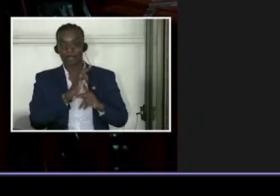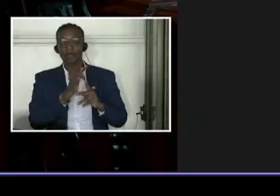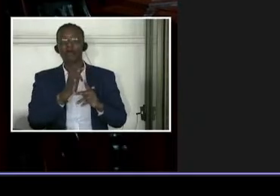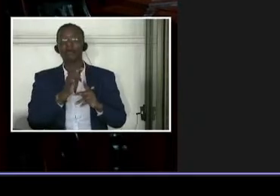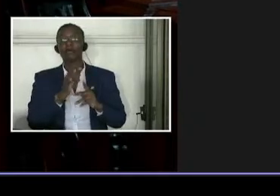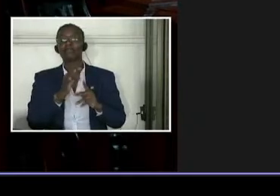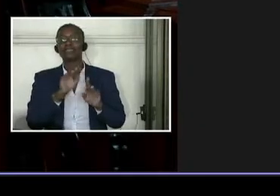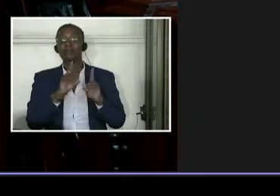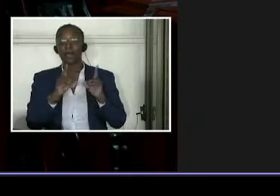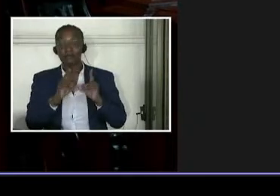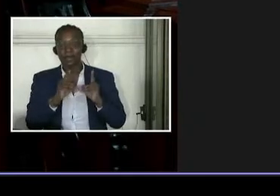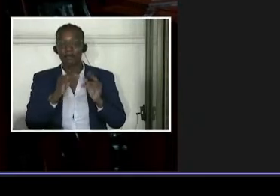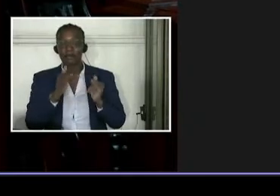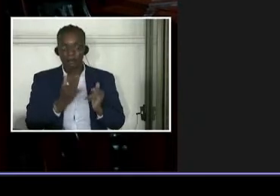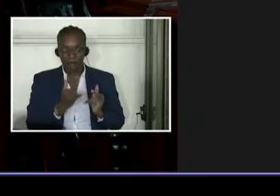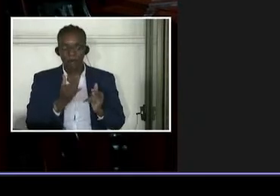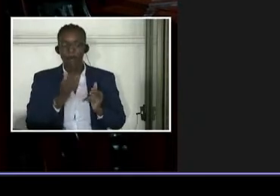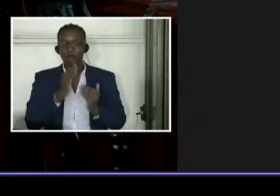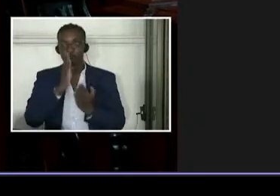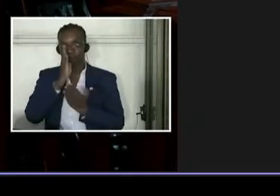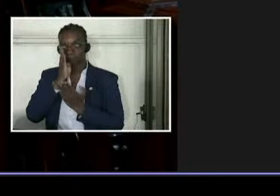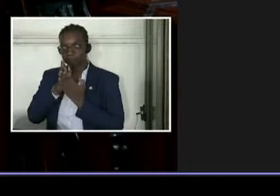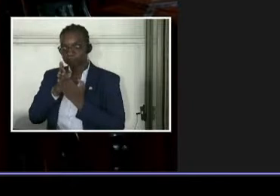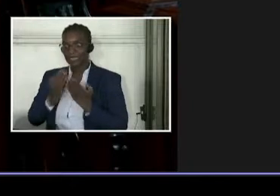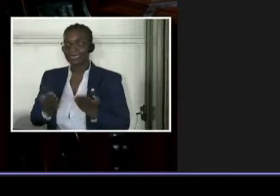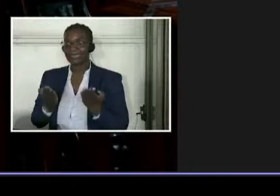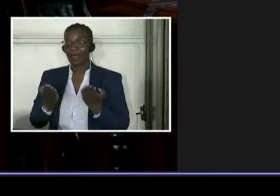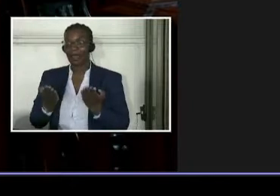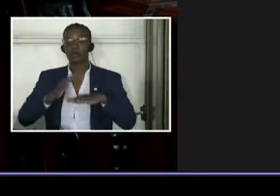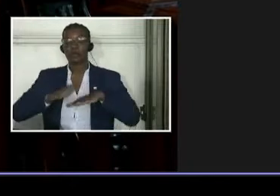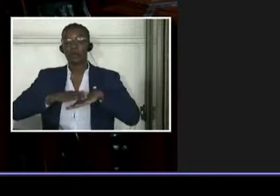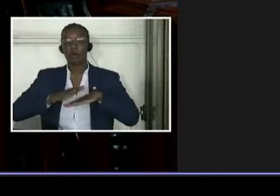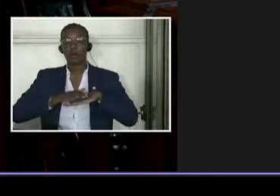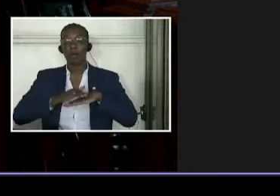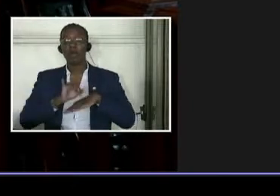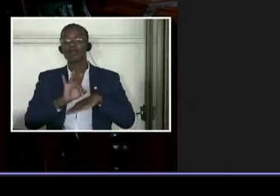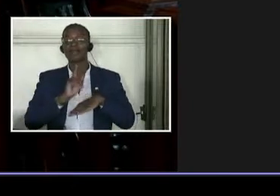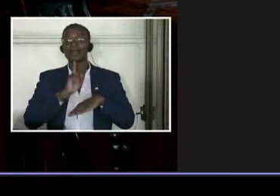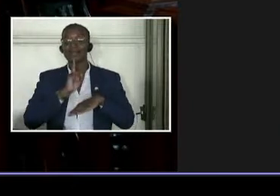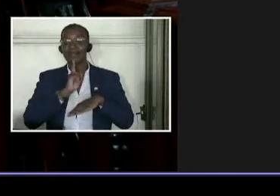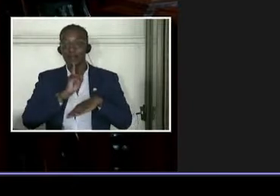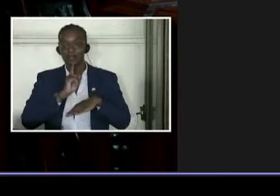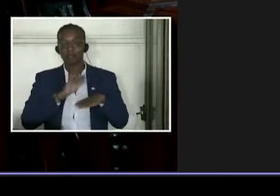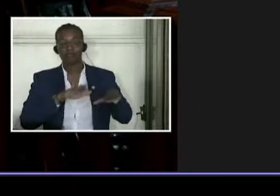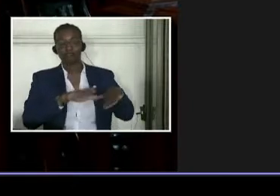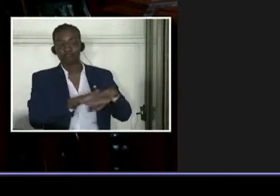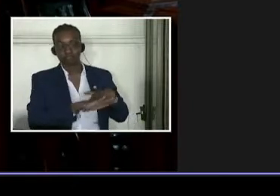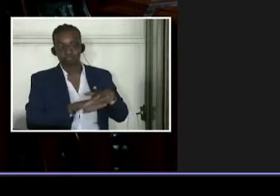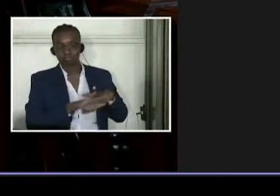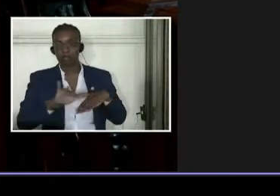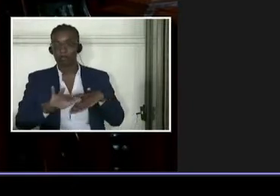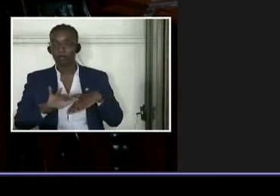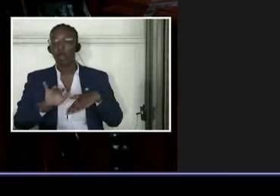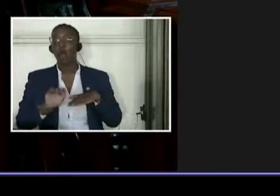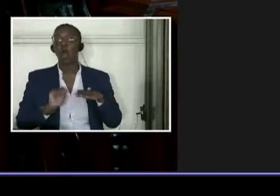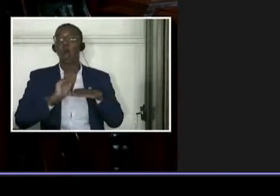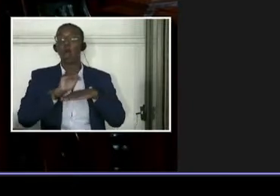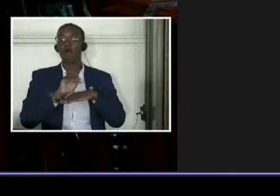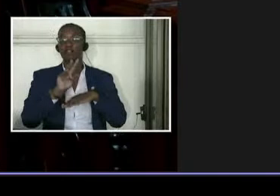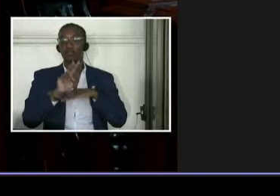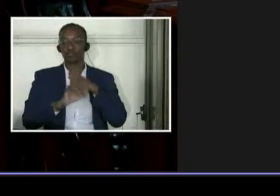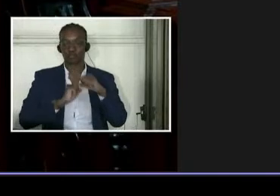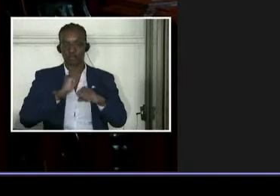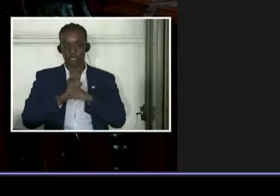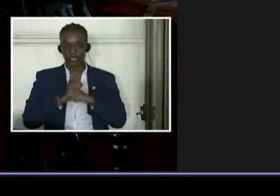year. The department has targeted service more than 3,000 sites in phase 2 over the next 2 years.